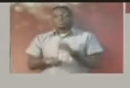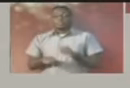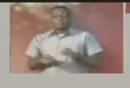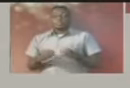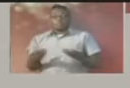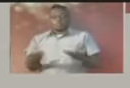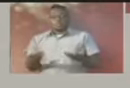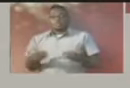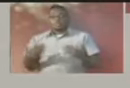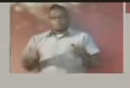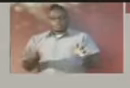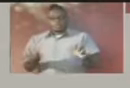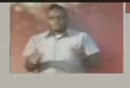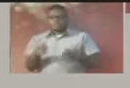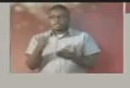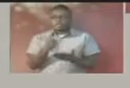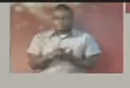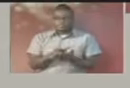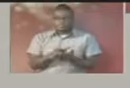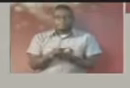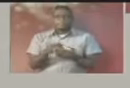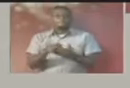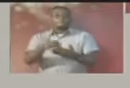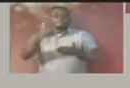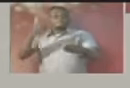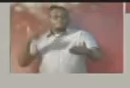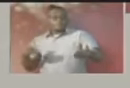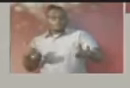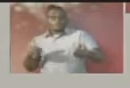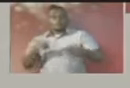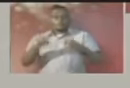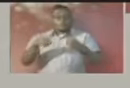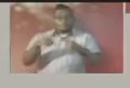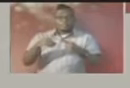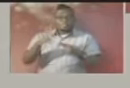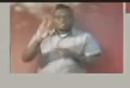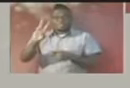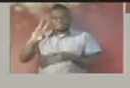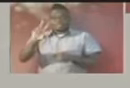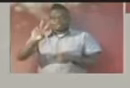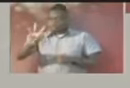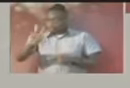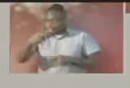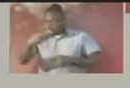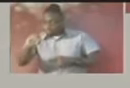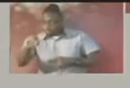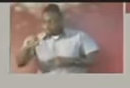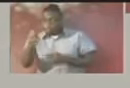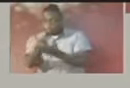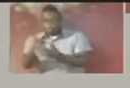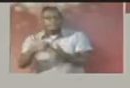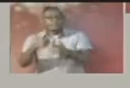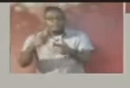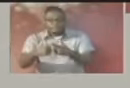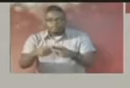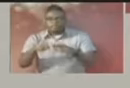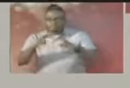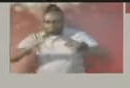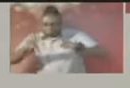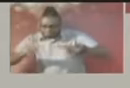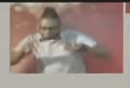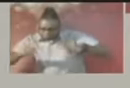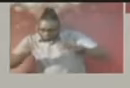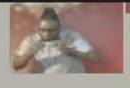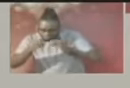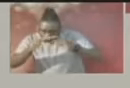we are doing is preemptively approving all the WHO approved vaccines, looking at the dossiers, making sure everything is okay with it. In the event